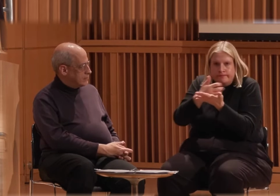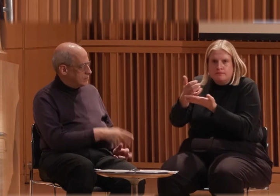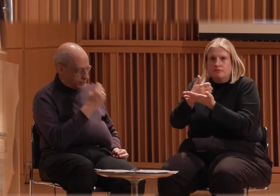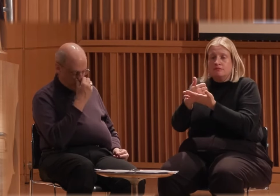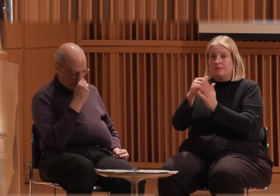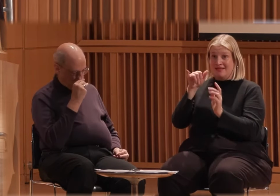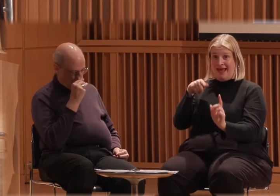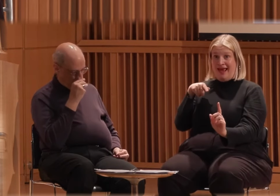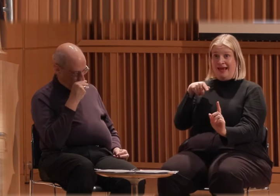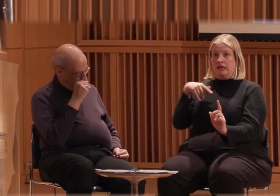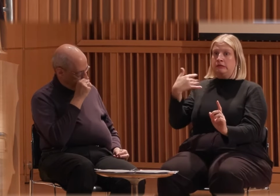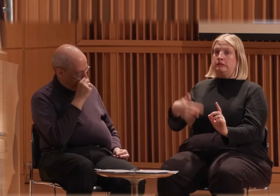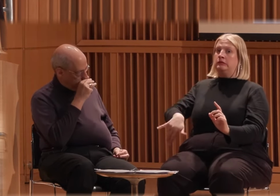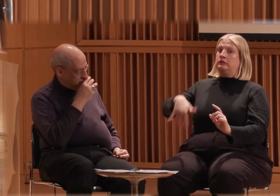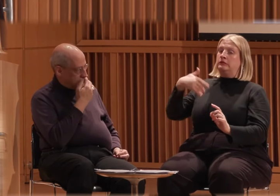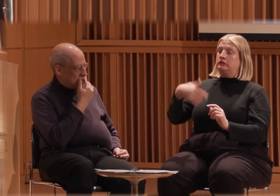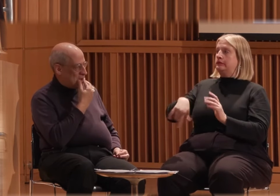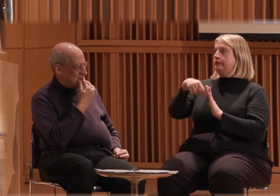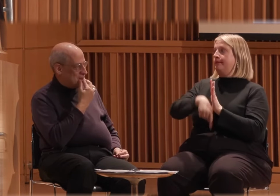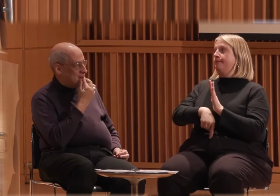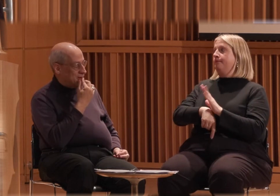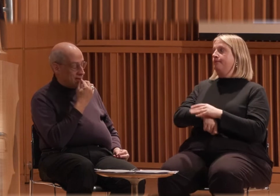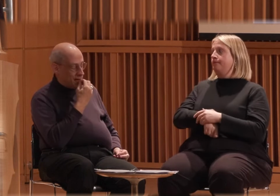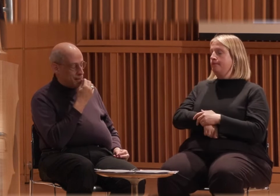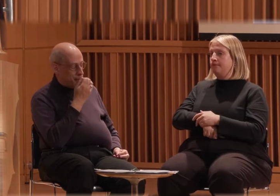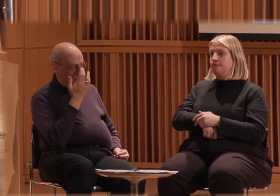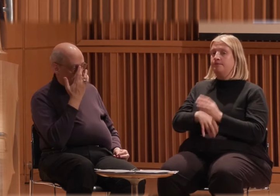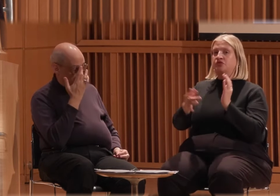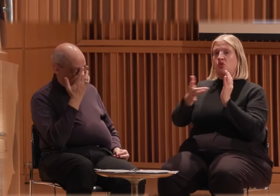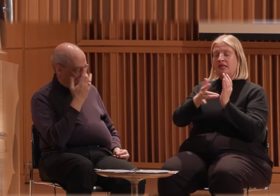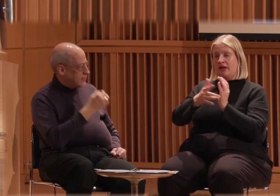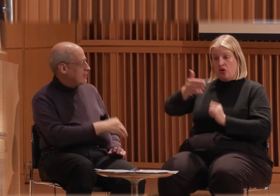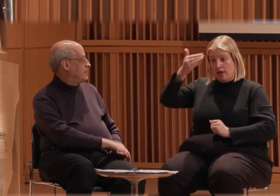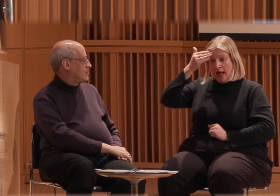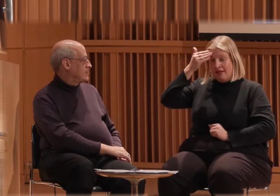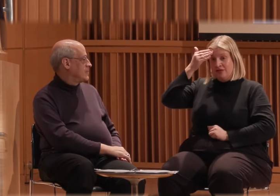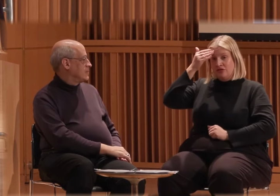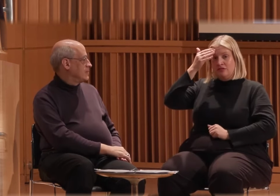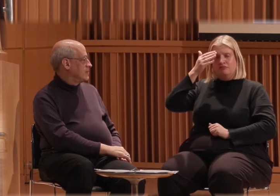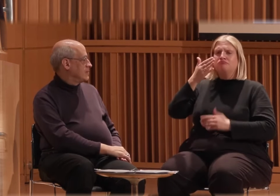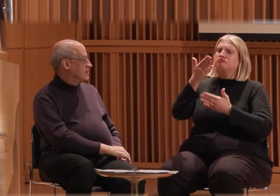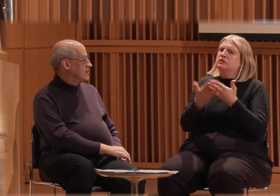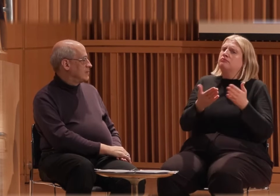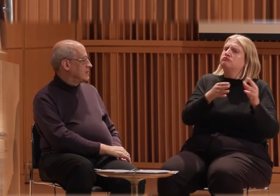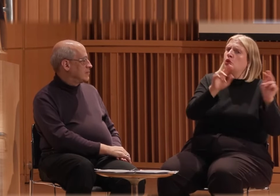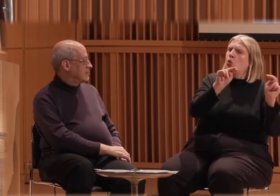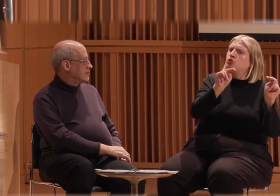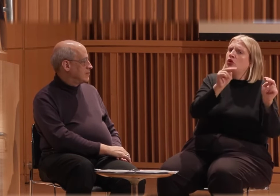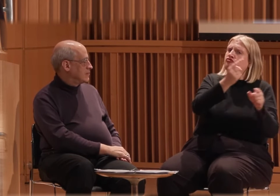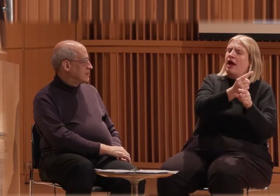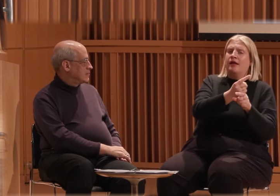That is deep. So technical knowledge is neutral in some ways, in that